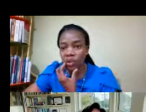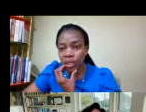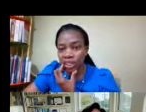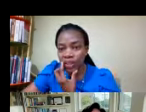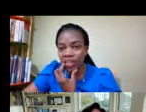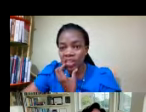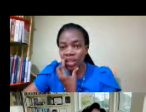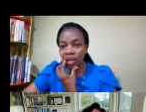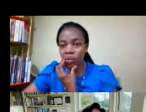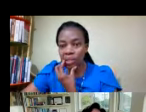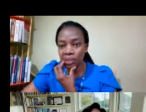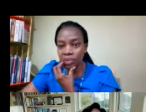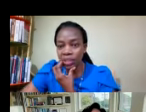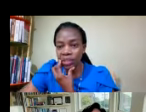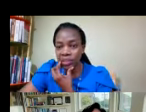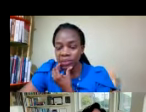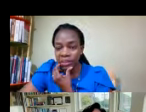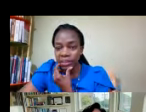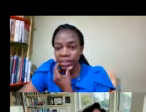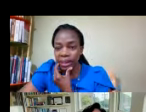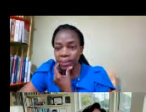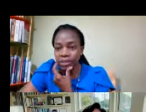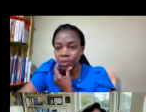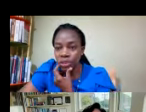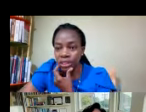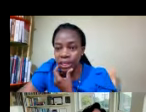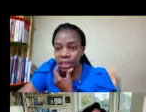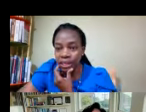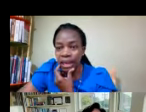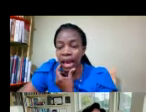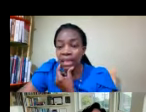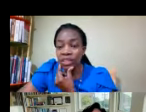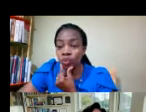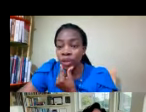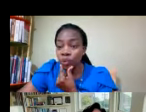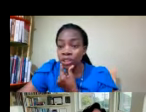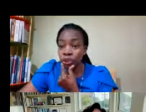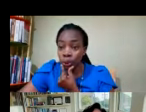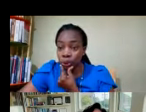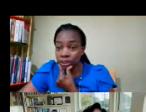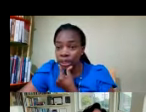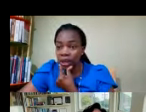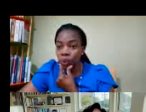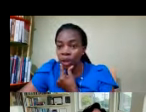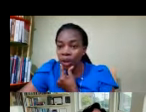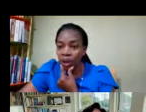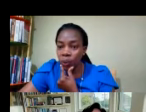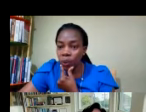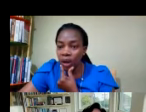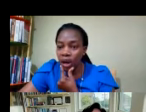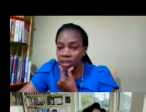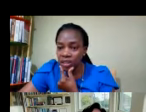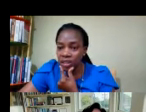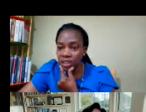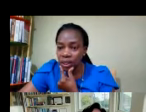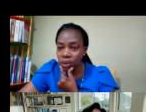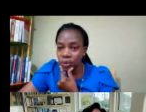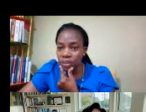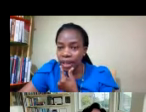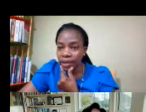There was a question in the chat that I wanted to bring to your notice. Someone Yeah. said, as we were taught, we were asked